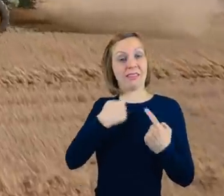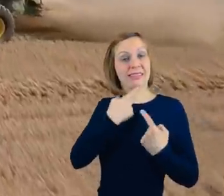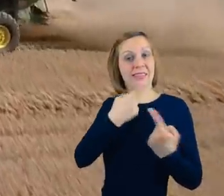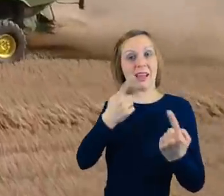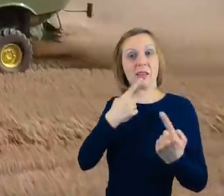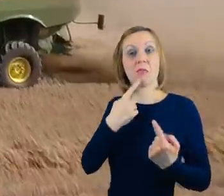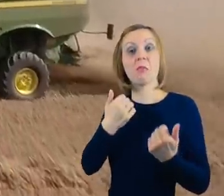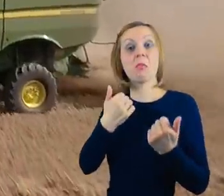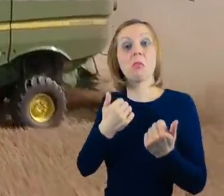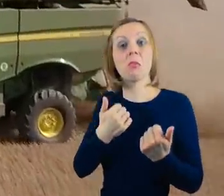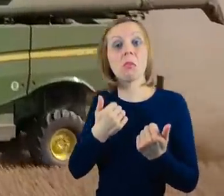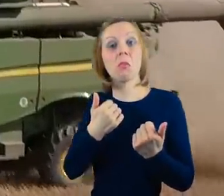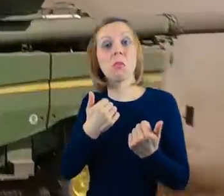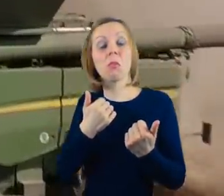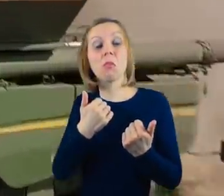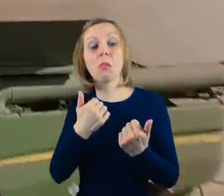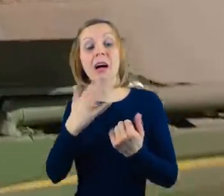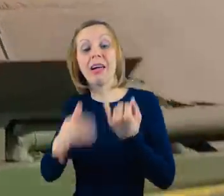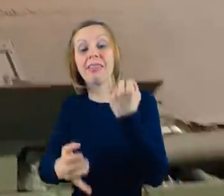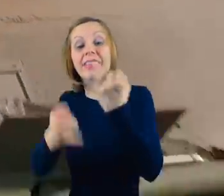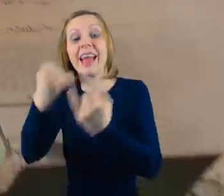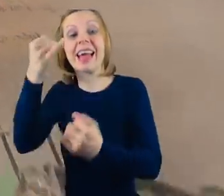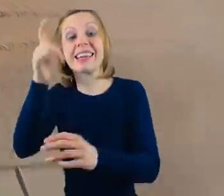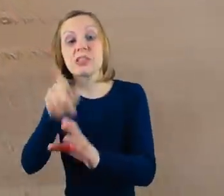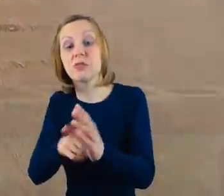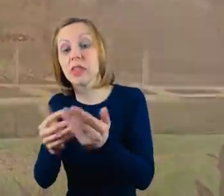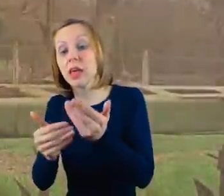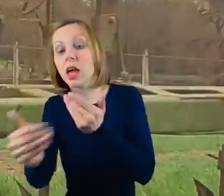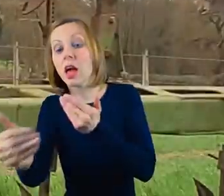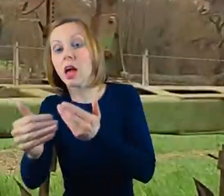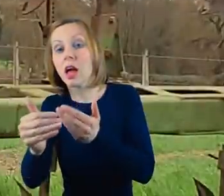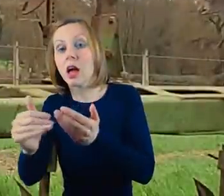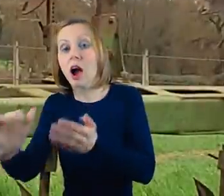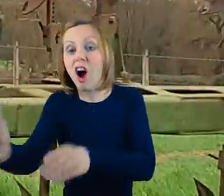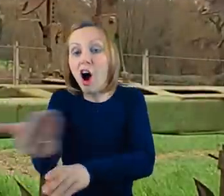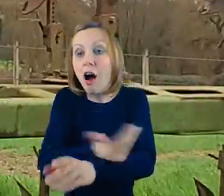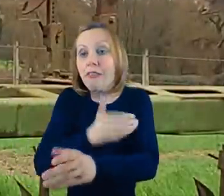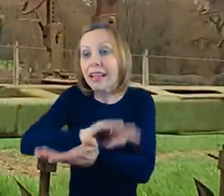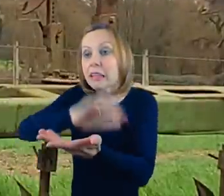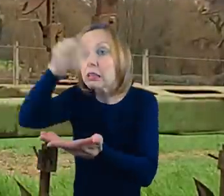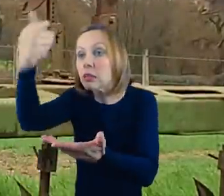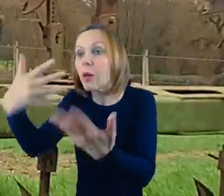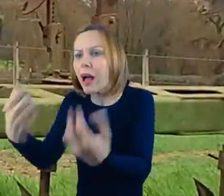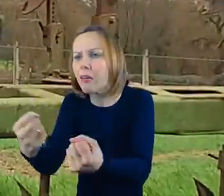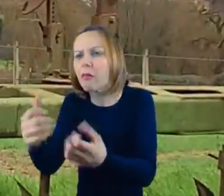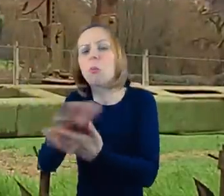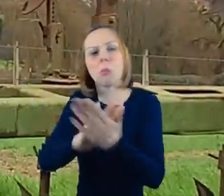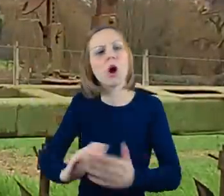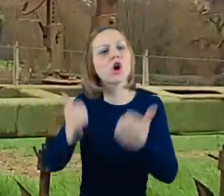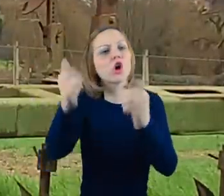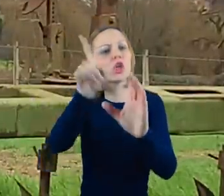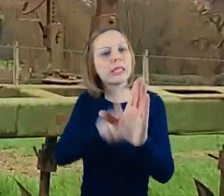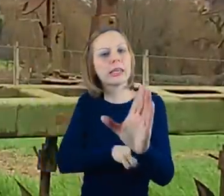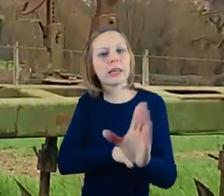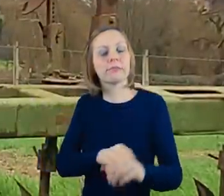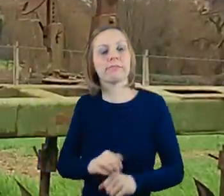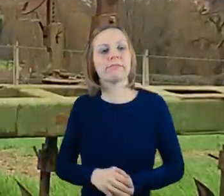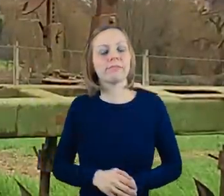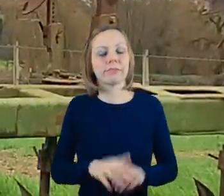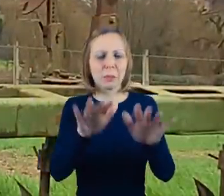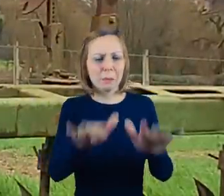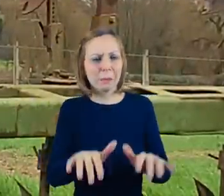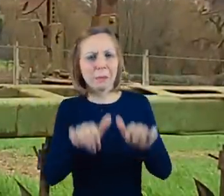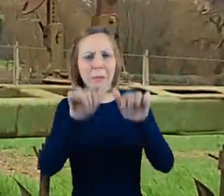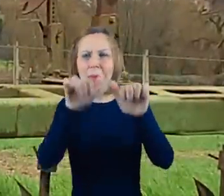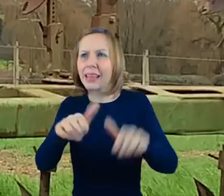we got the crops harvested and in the shed. Blessed are you, Lord God of all creation, In your goodness, you